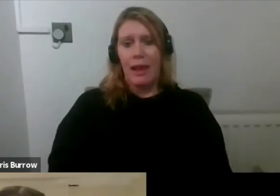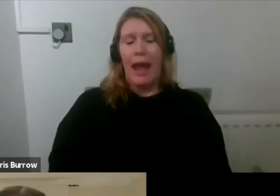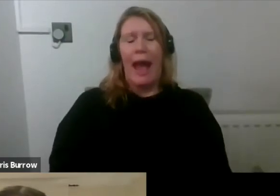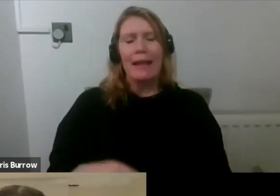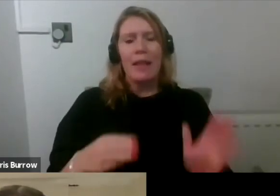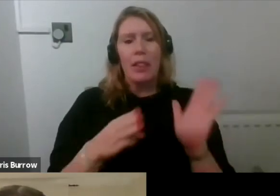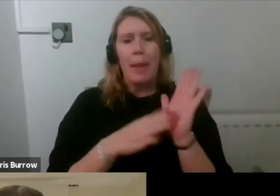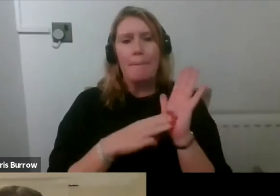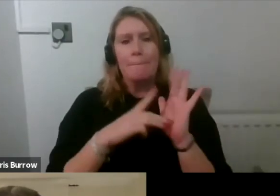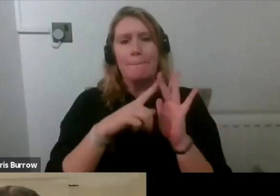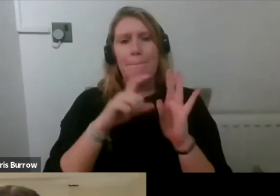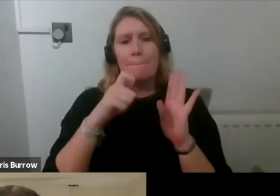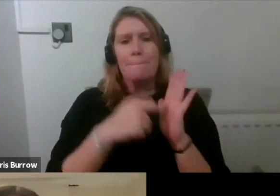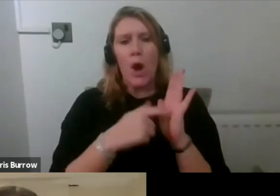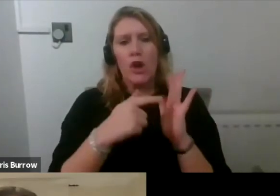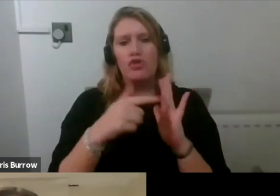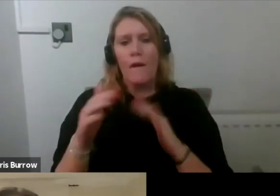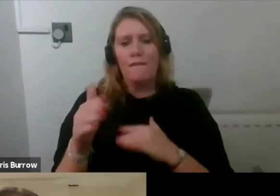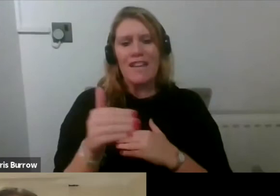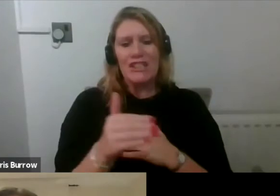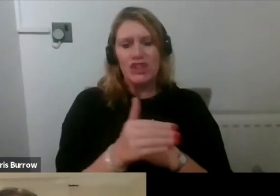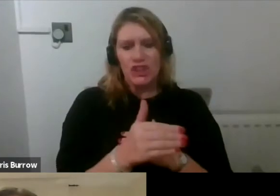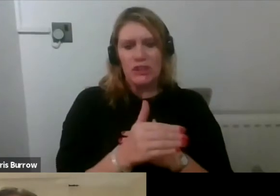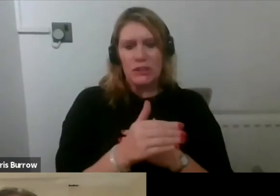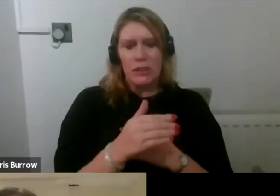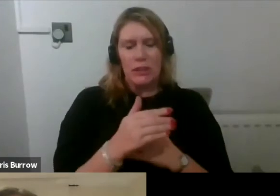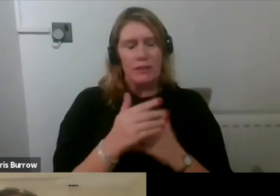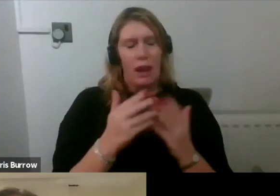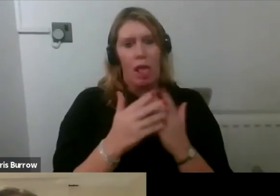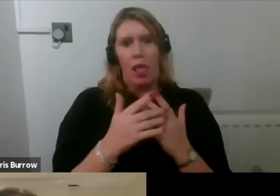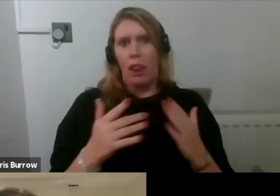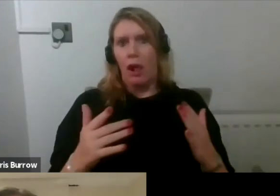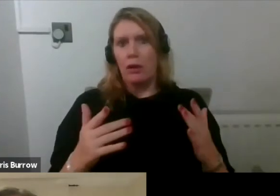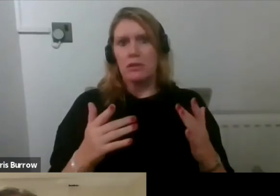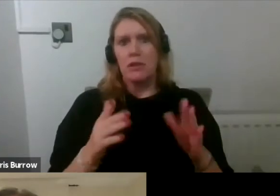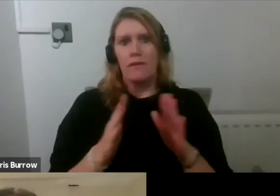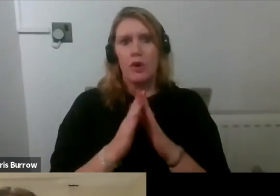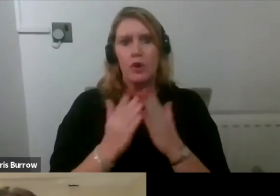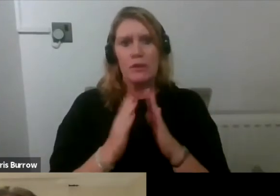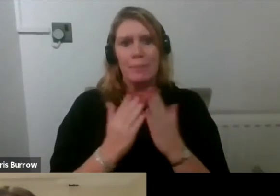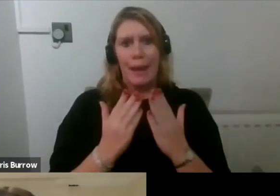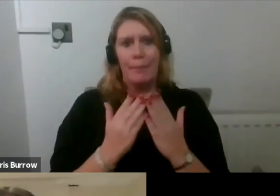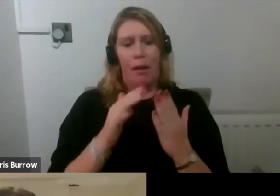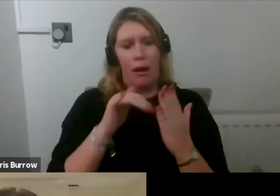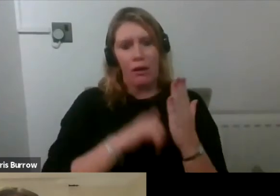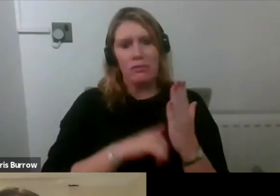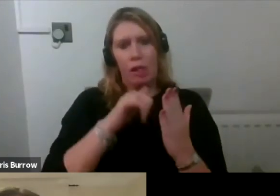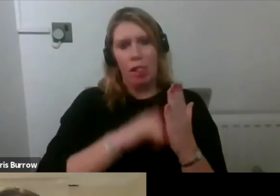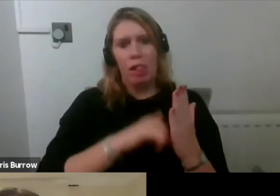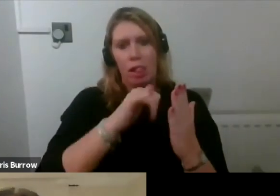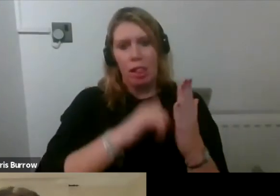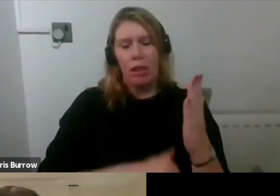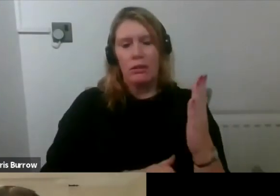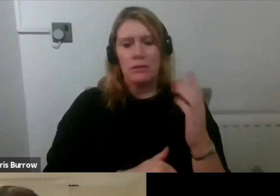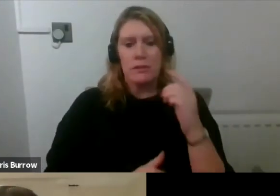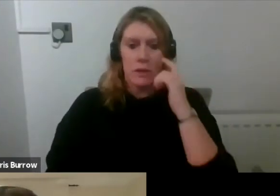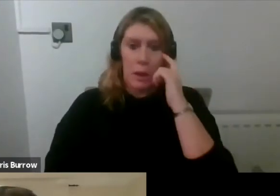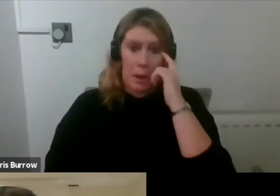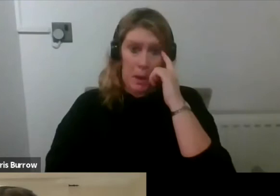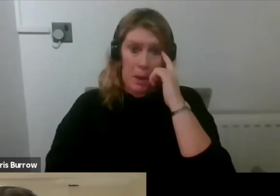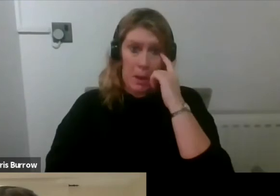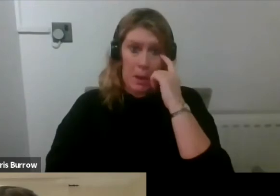wrote like reams of newspaper articles, and I think there are 5 on the website or something, but all these microfiche articles. And